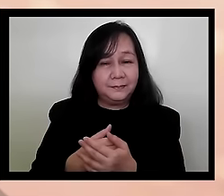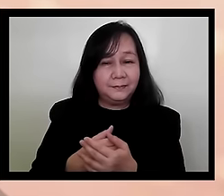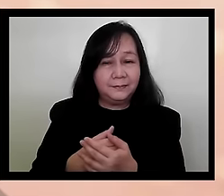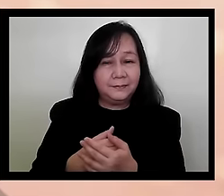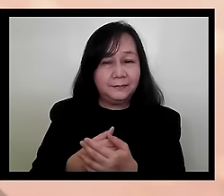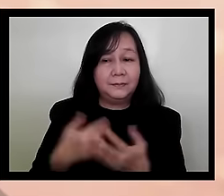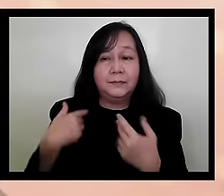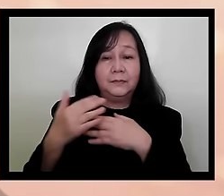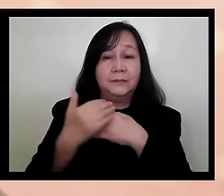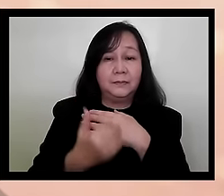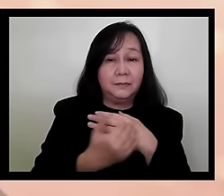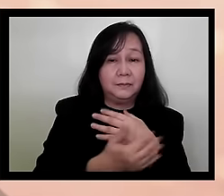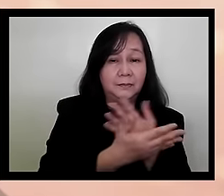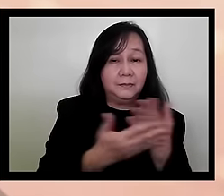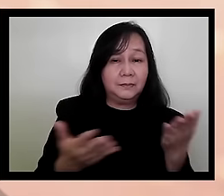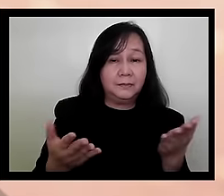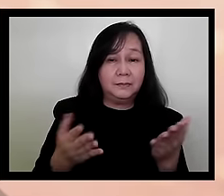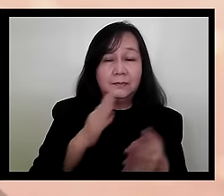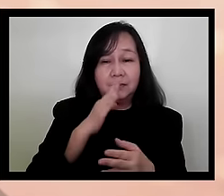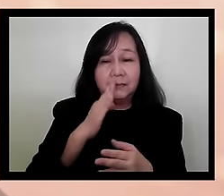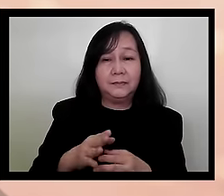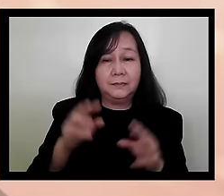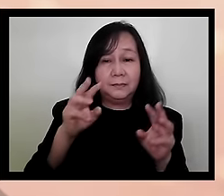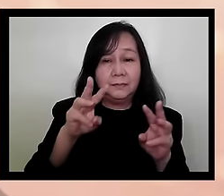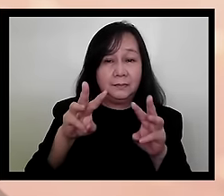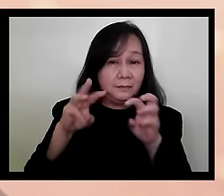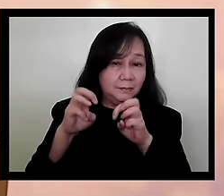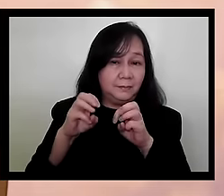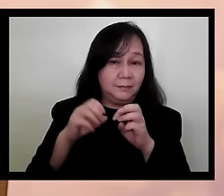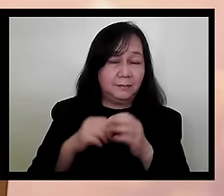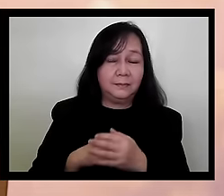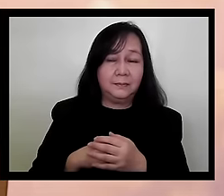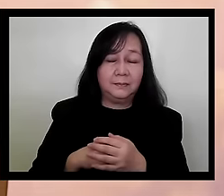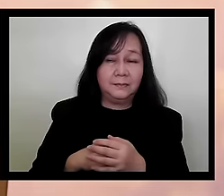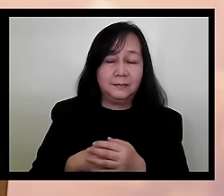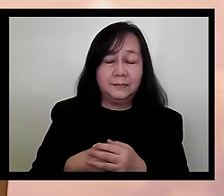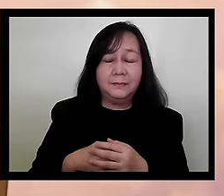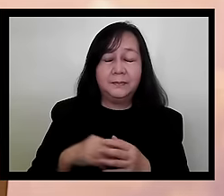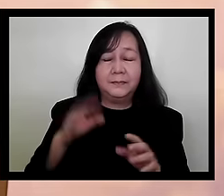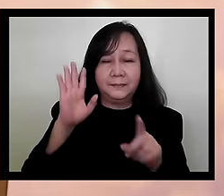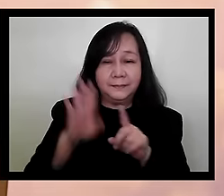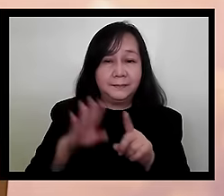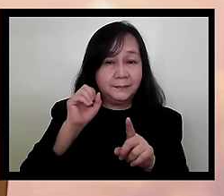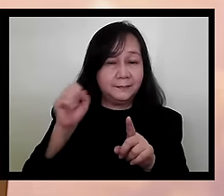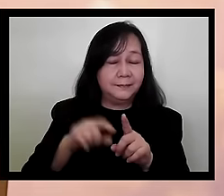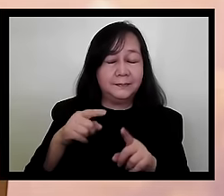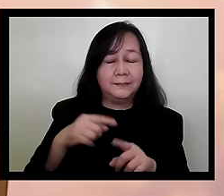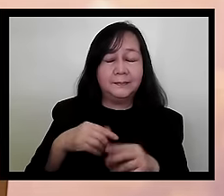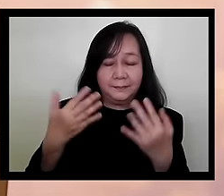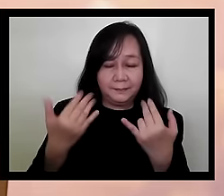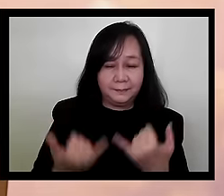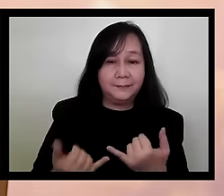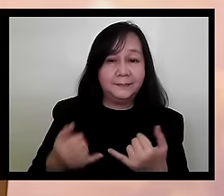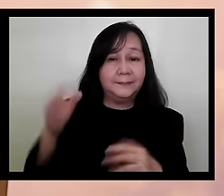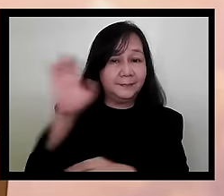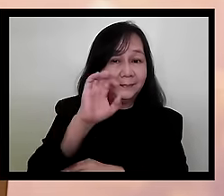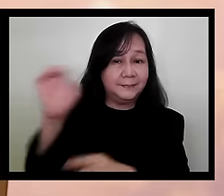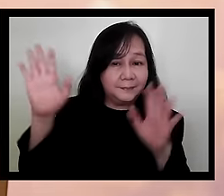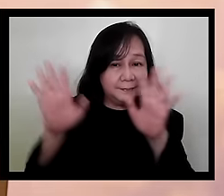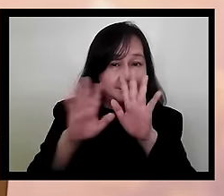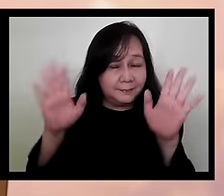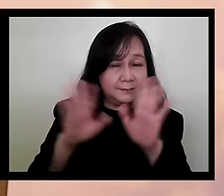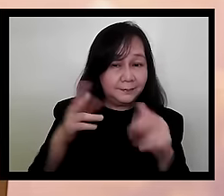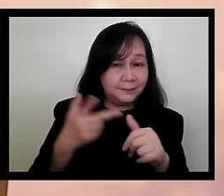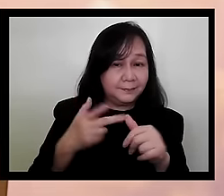of calling you to be his witness my dear brothers and sisters this Easter Sunday